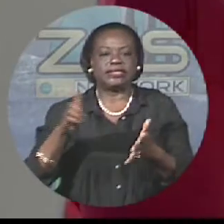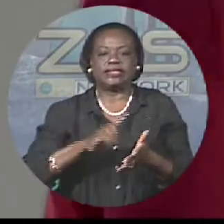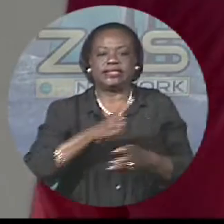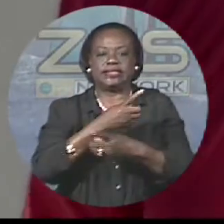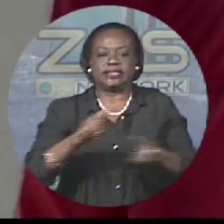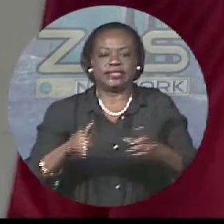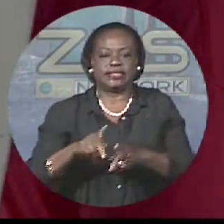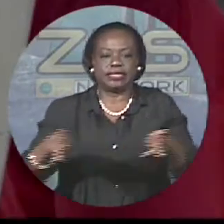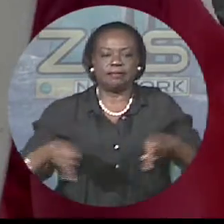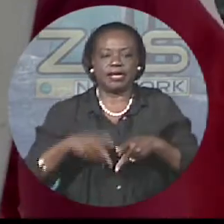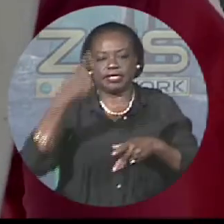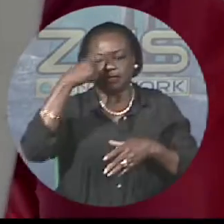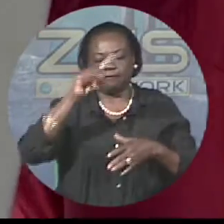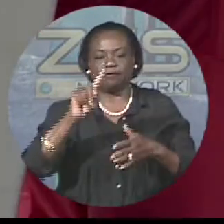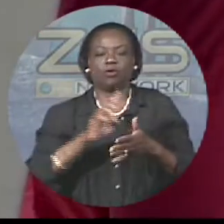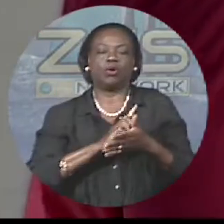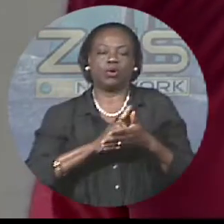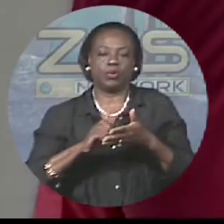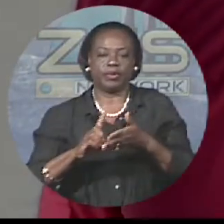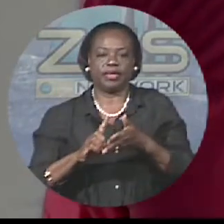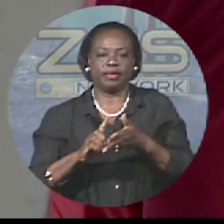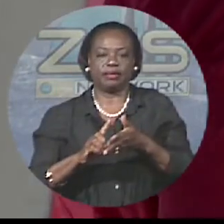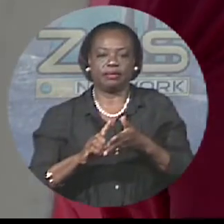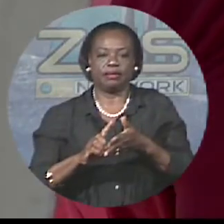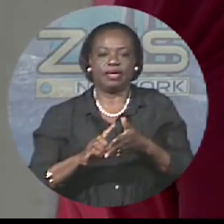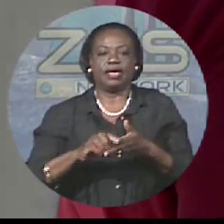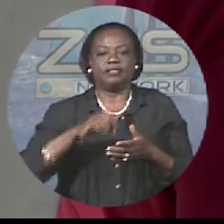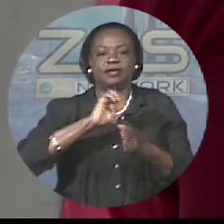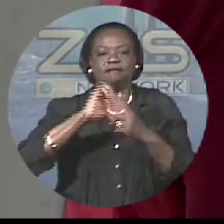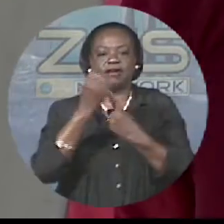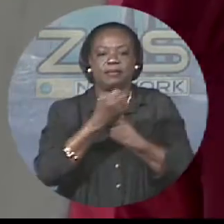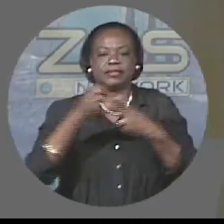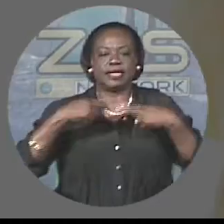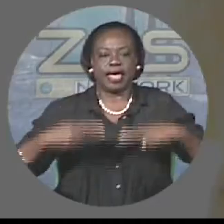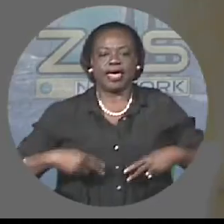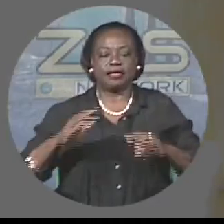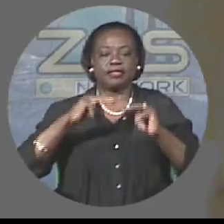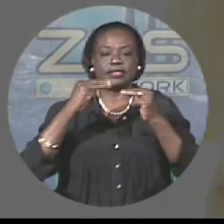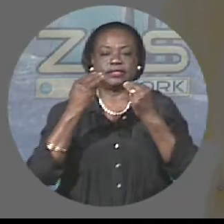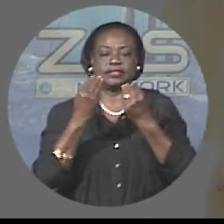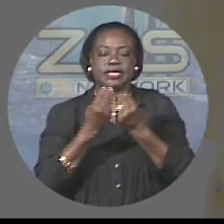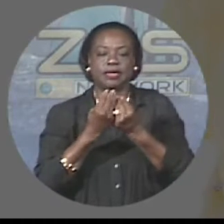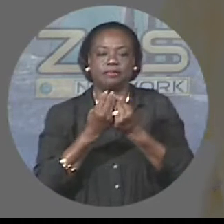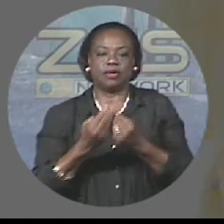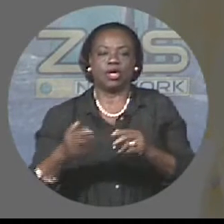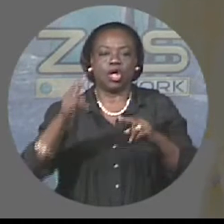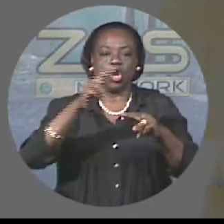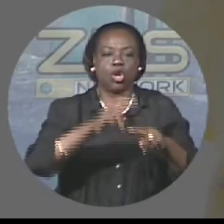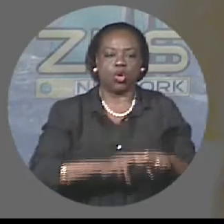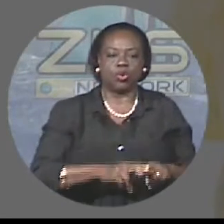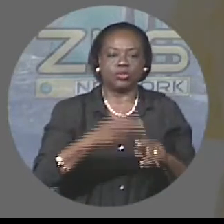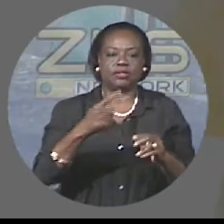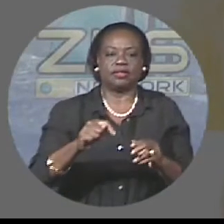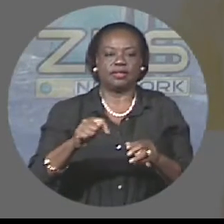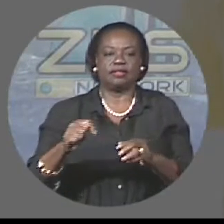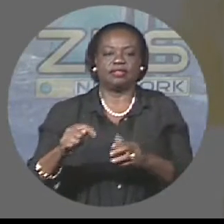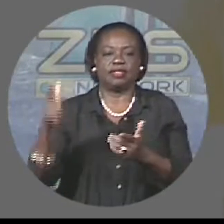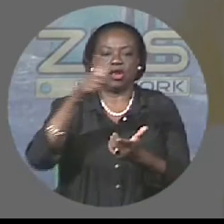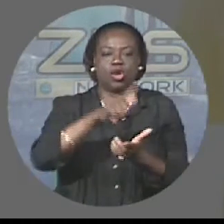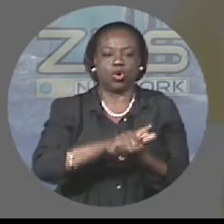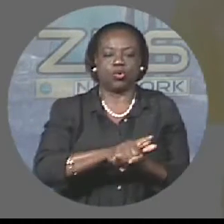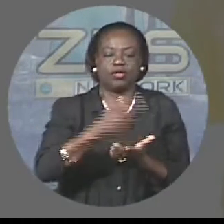with local fire services and the environmental health team at Executive Aviation to load the aircraft with the product to carry out the